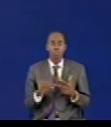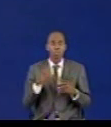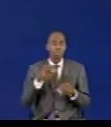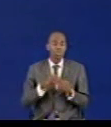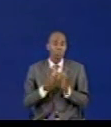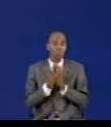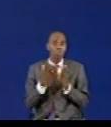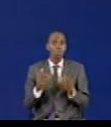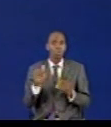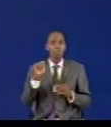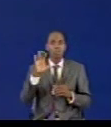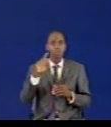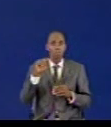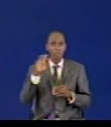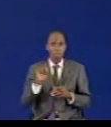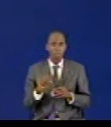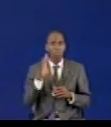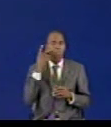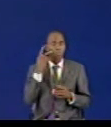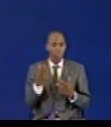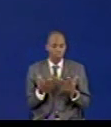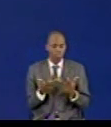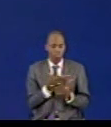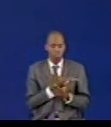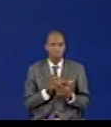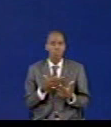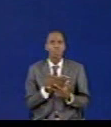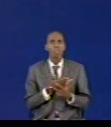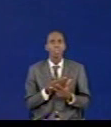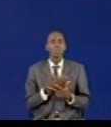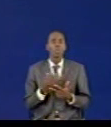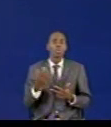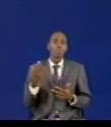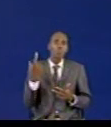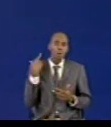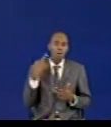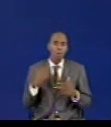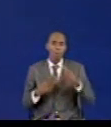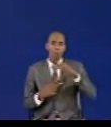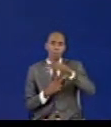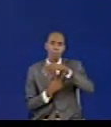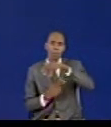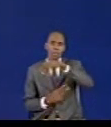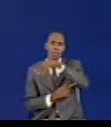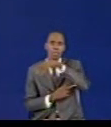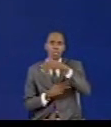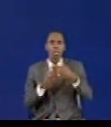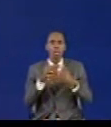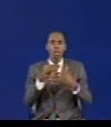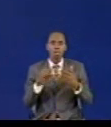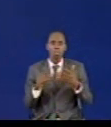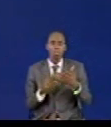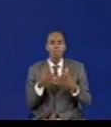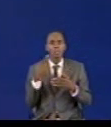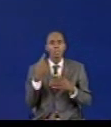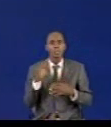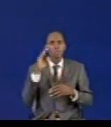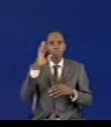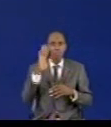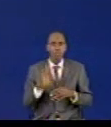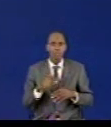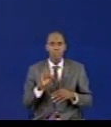Peter, James, and John were pillars among the preachers, among